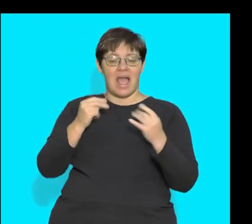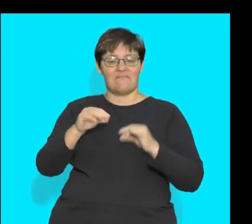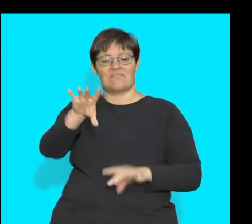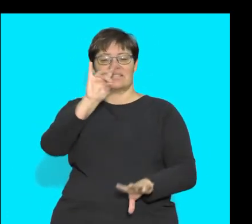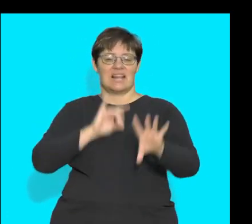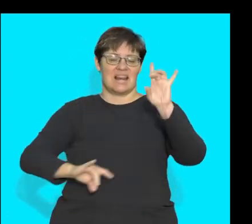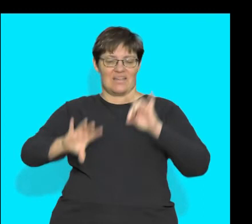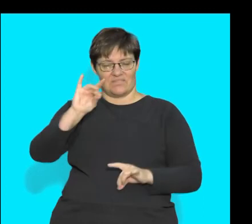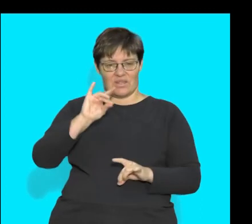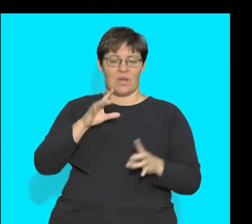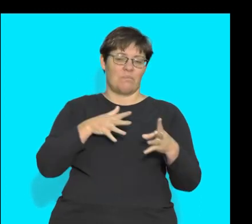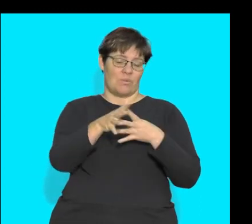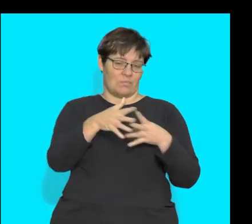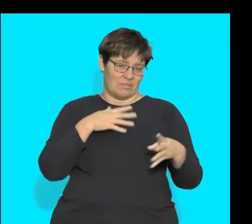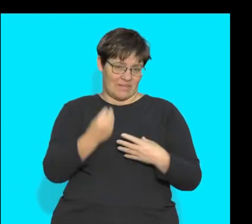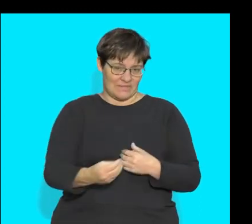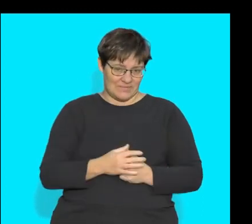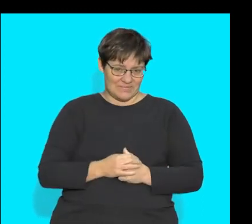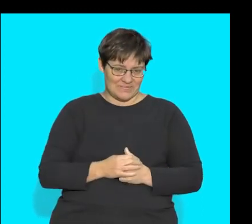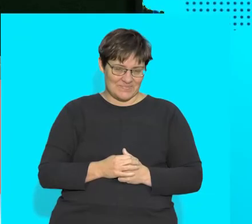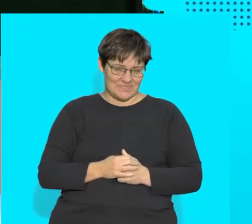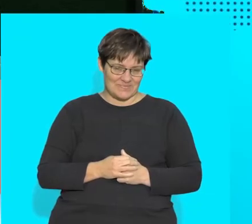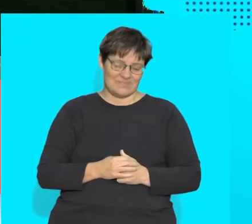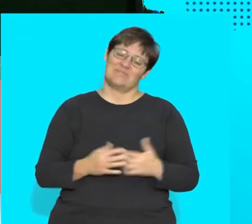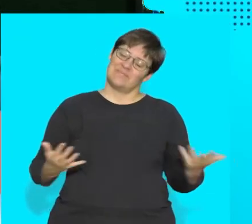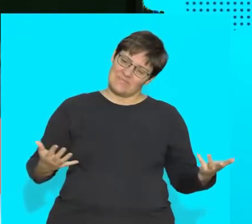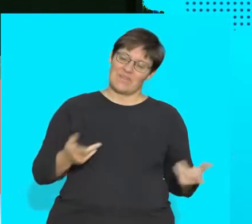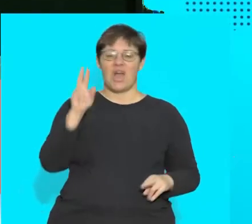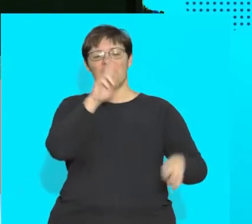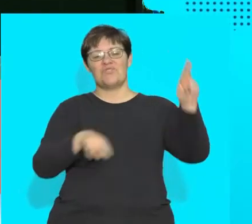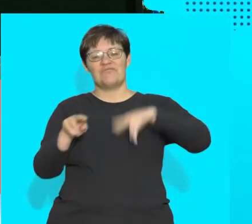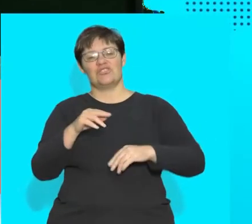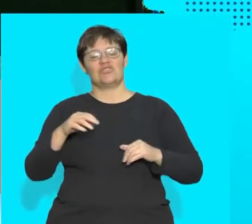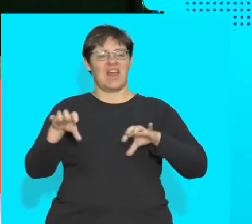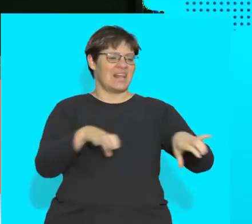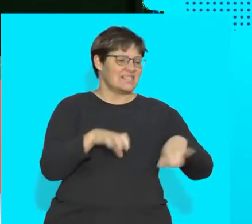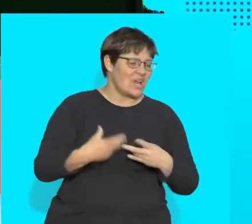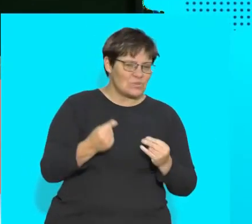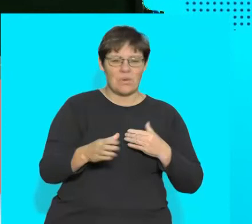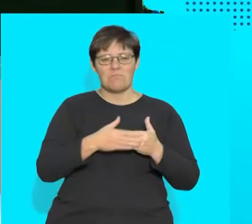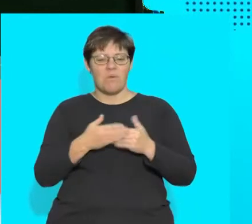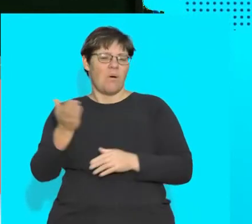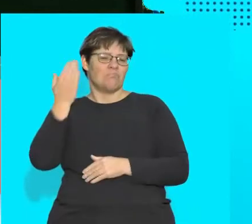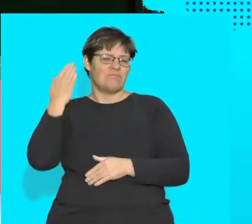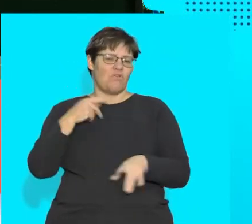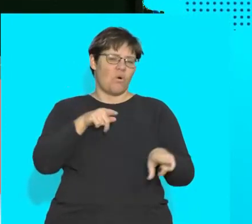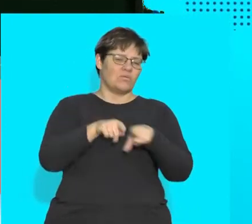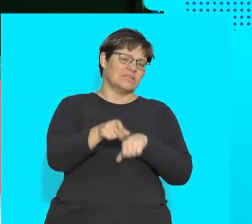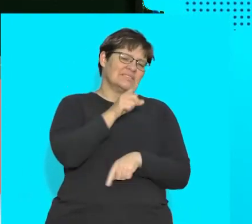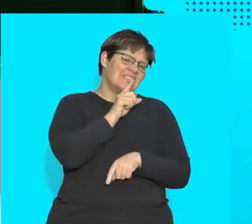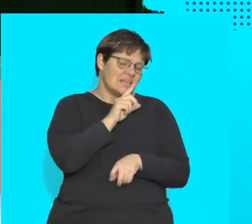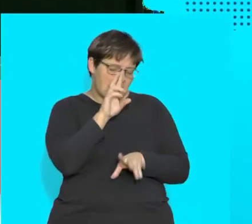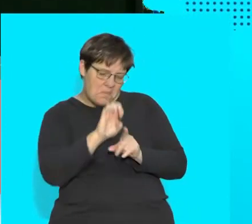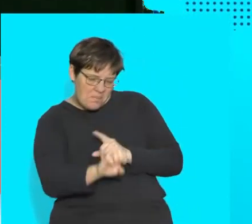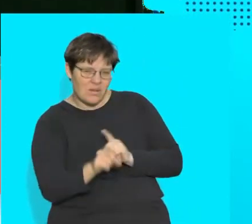going to be selectively permeable. Okay, guys, go and do revision exercises. Go and find past tests if